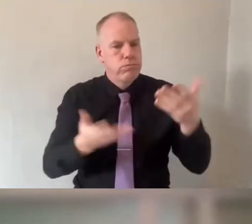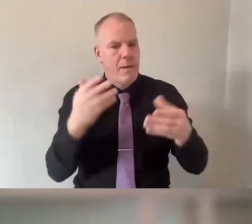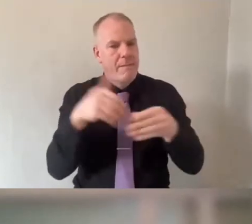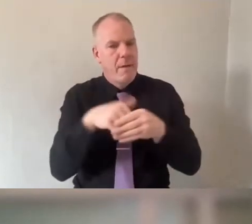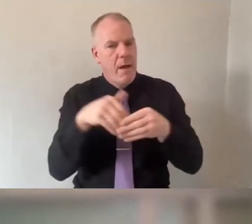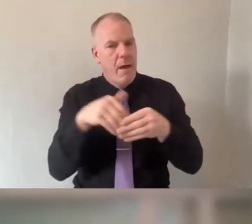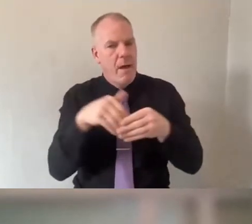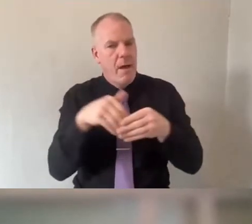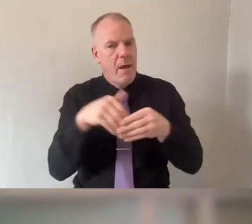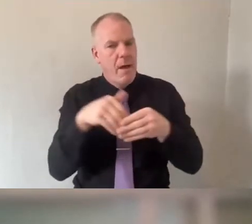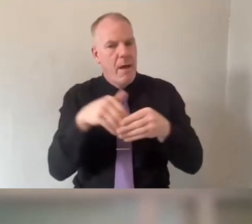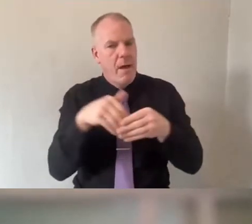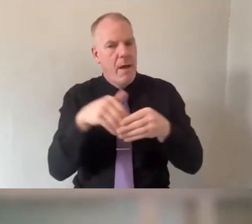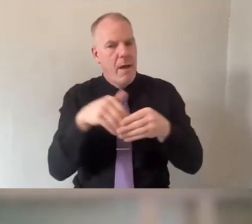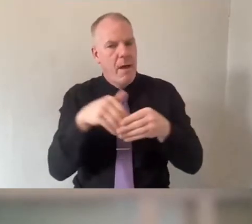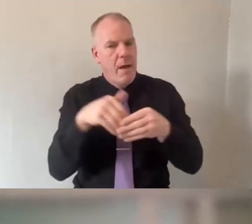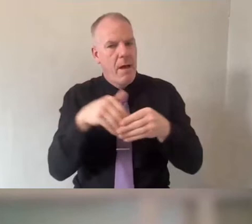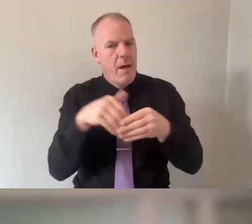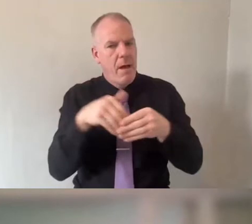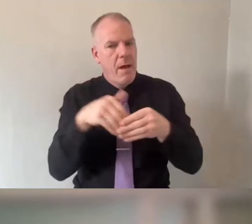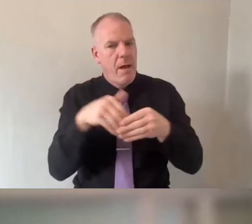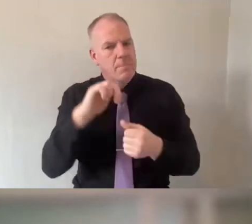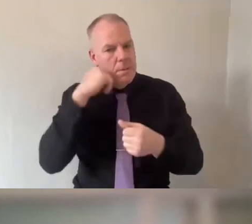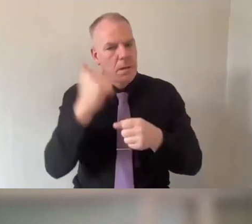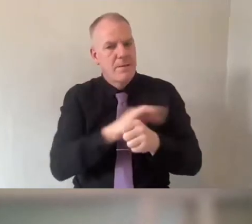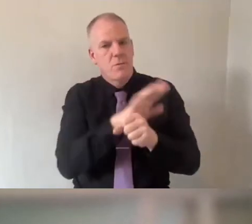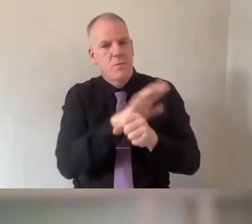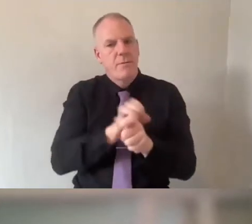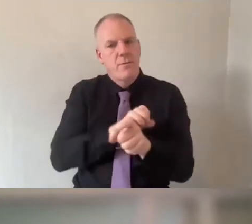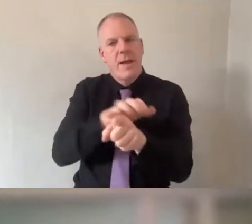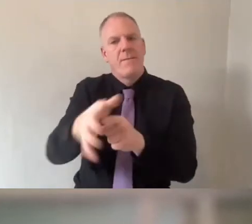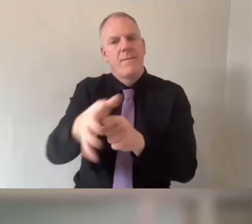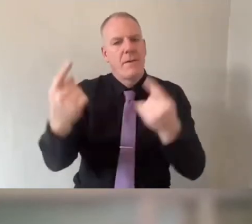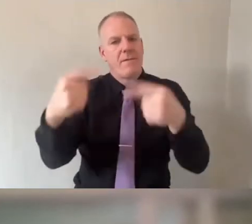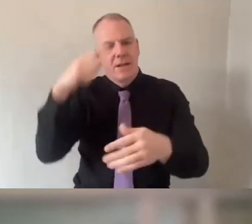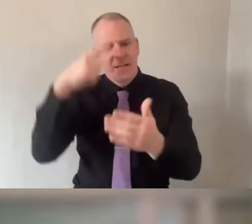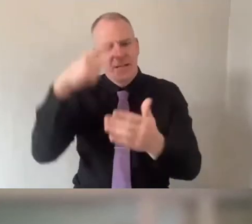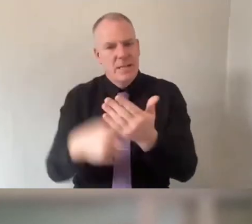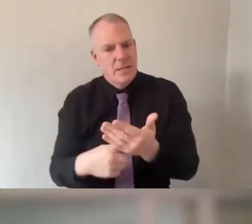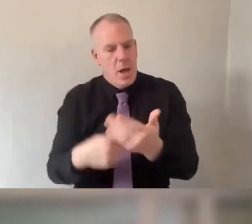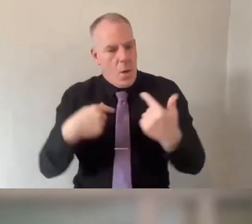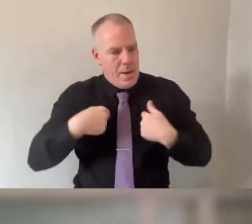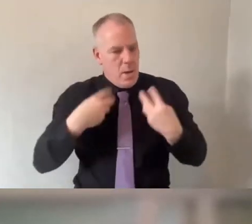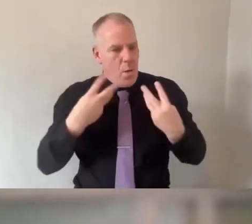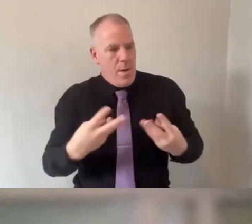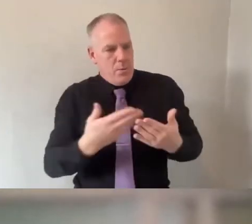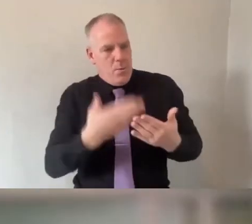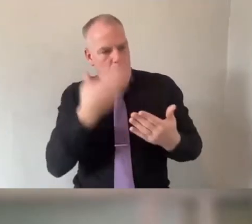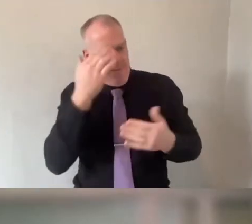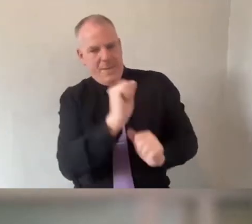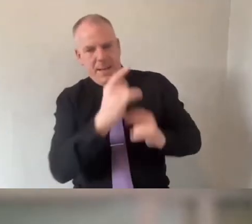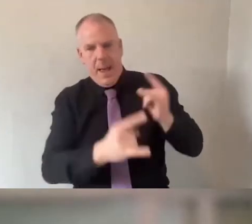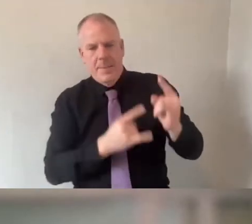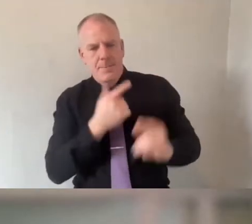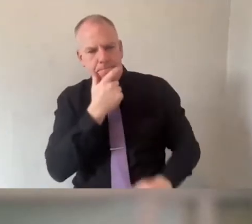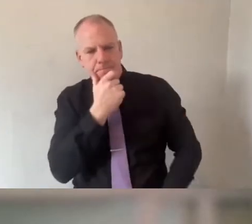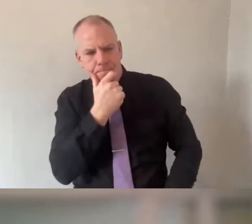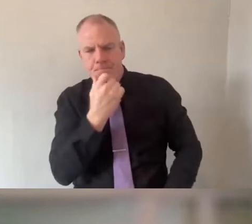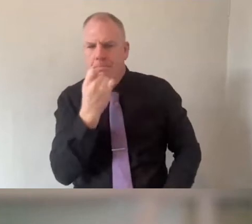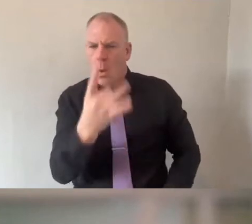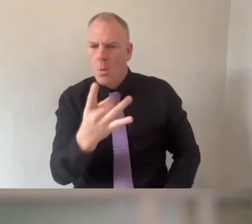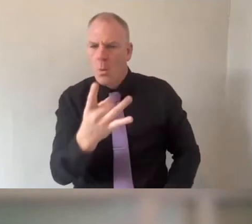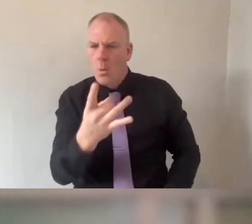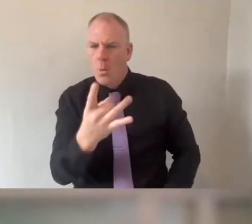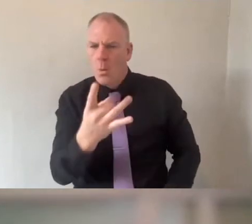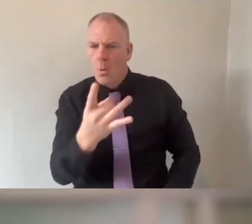those teachers over the last 2 years in informing the final decisions. And we're trying to learn from that and say, where is the best